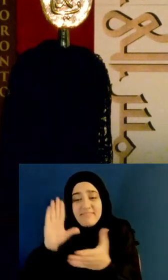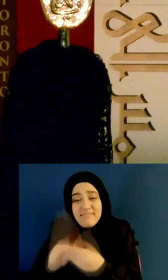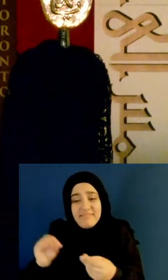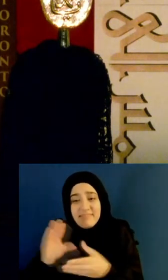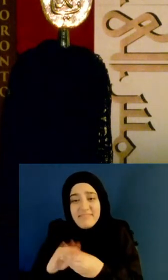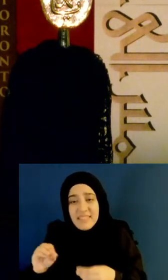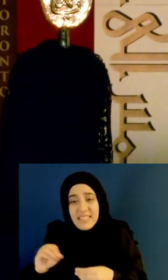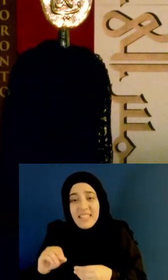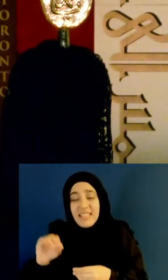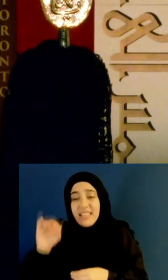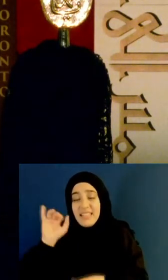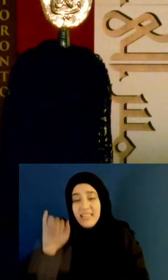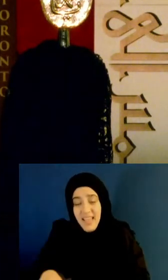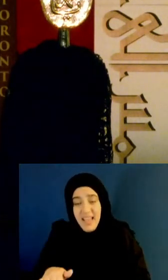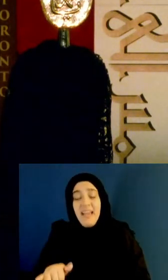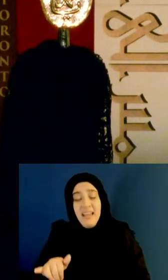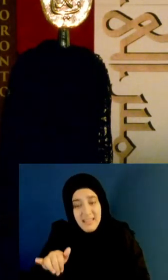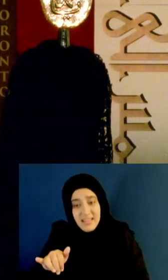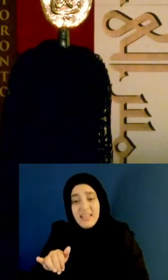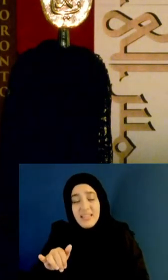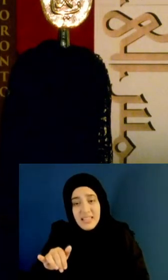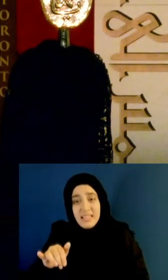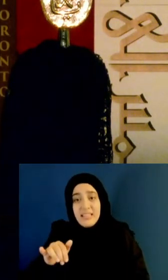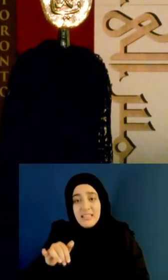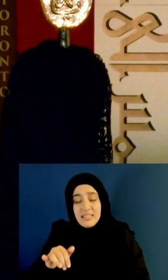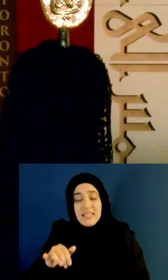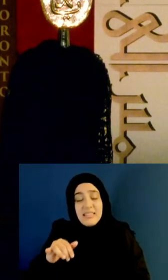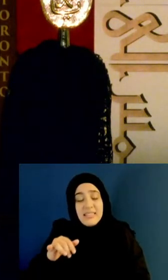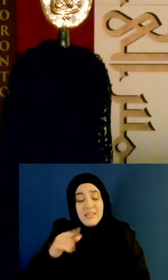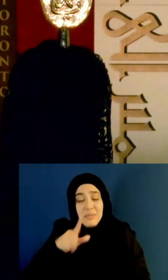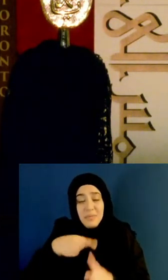had cut Aliyun al-Akbar to pieces.